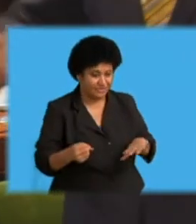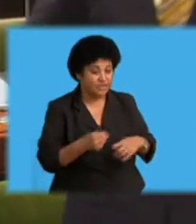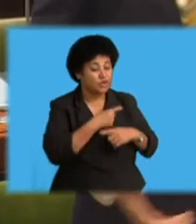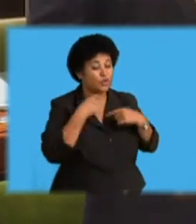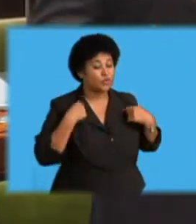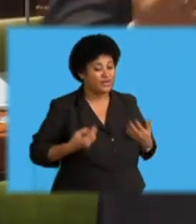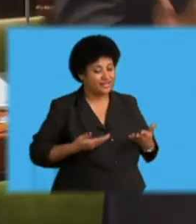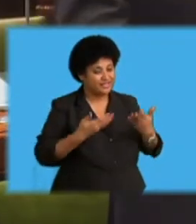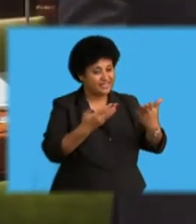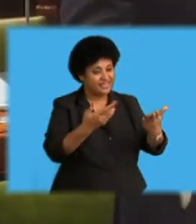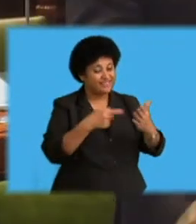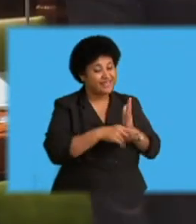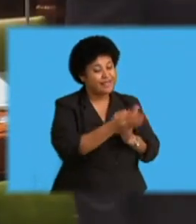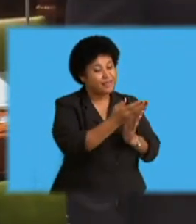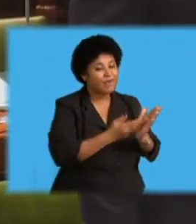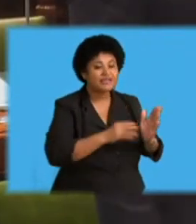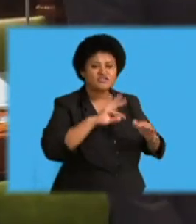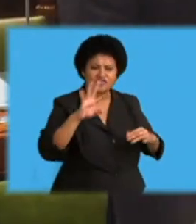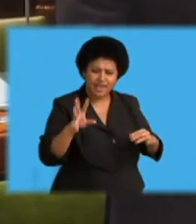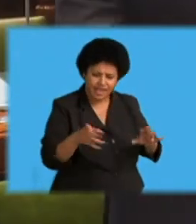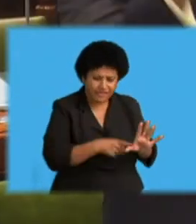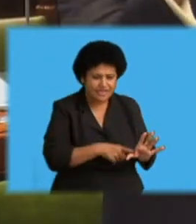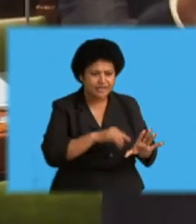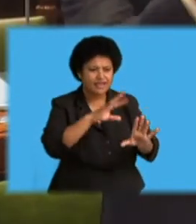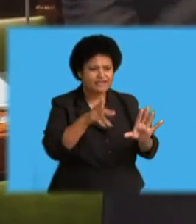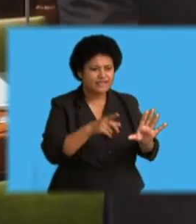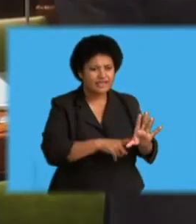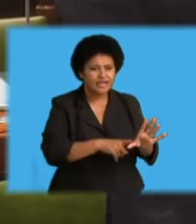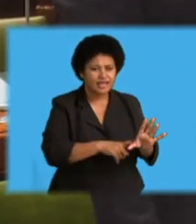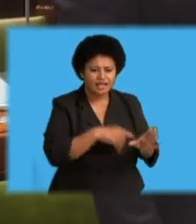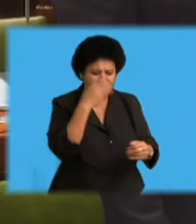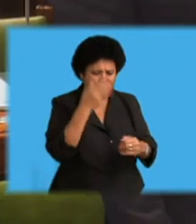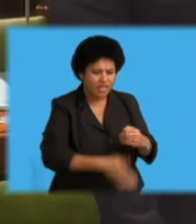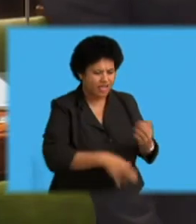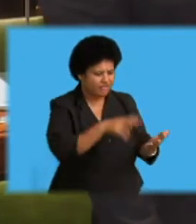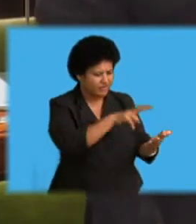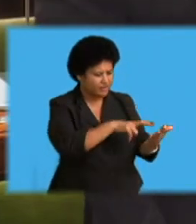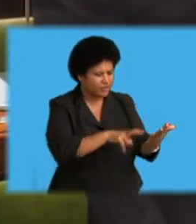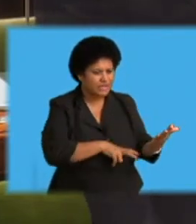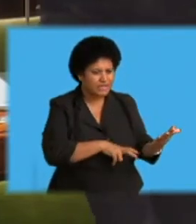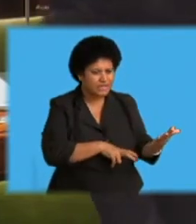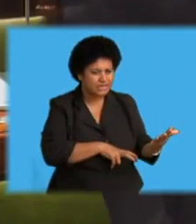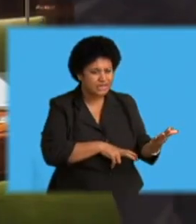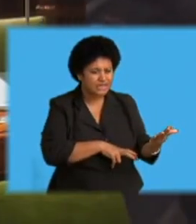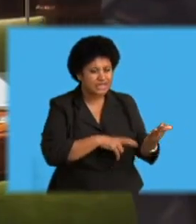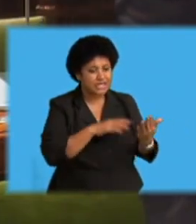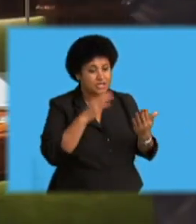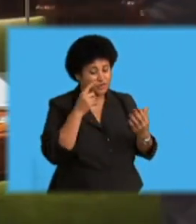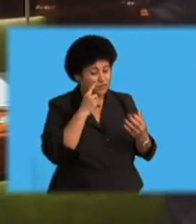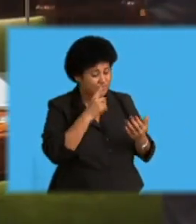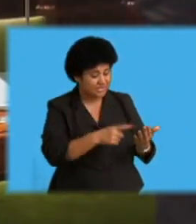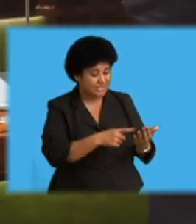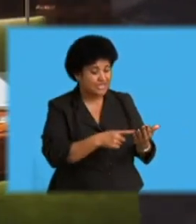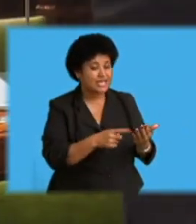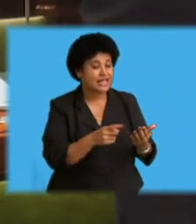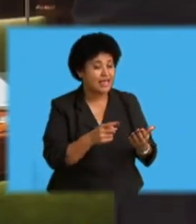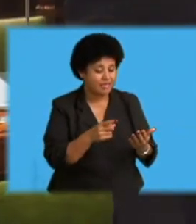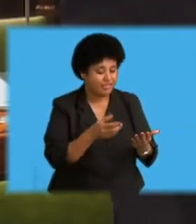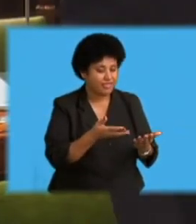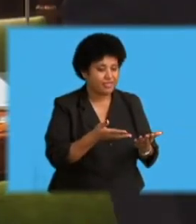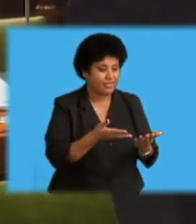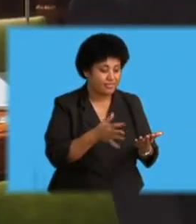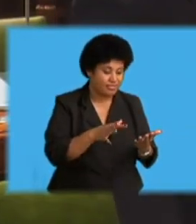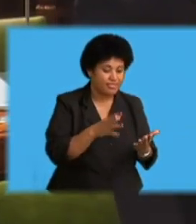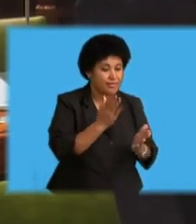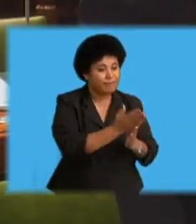in the budget every year. They don't read the budget estimates. At the back of the budget estimates, it gives you a